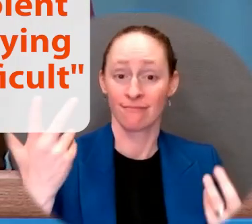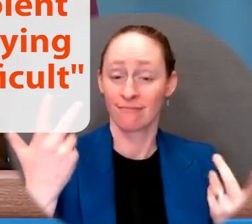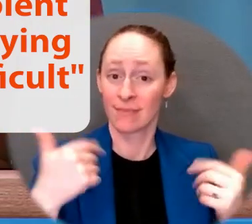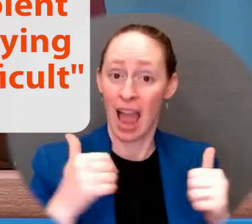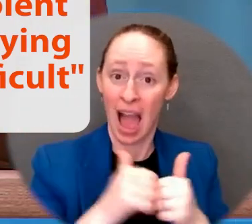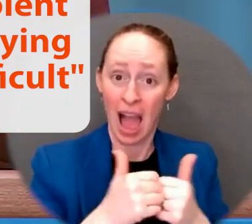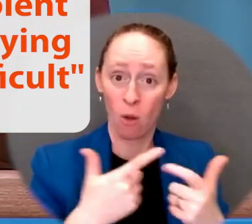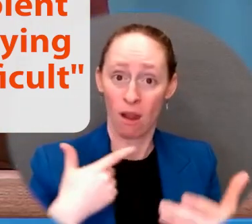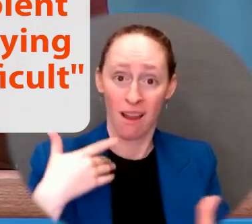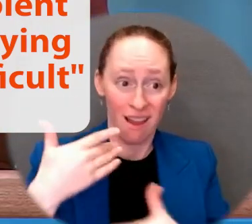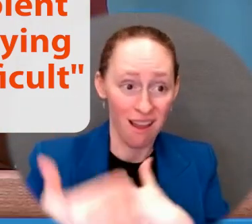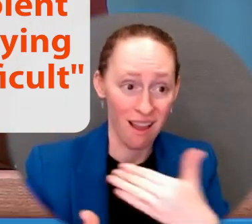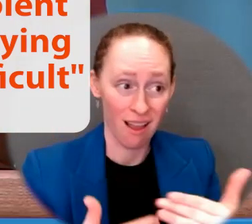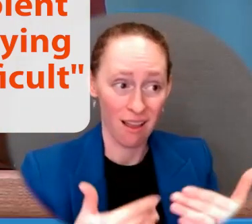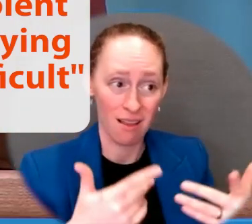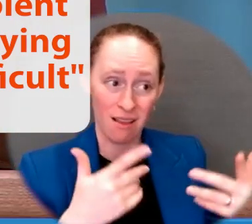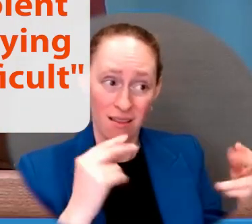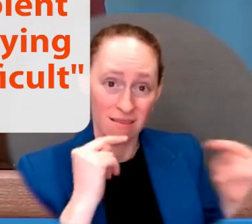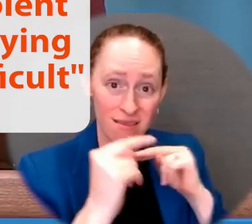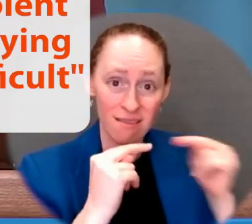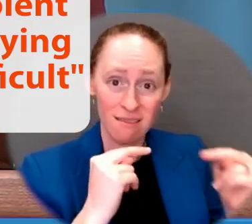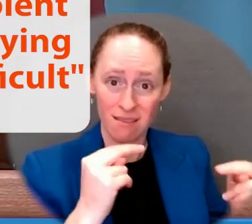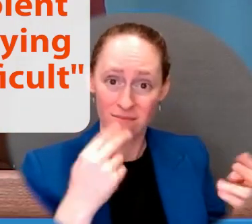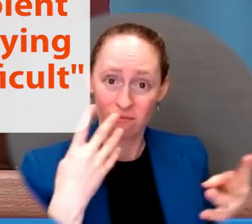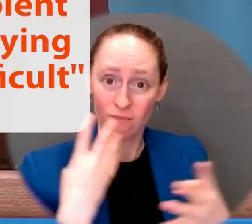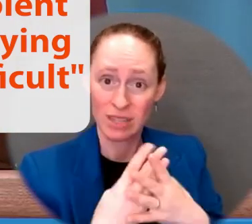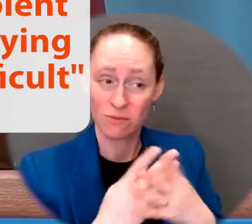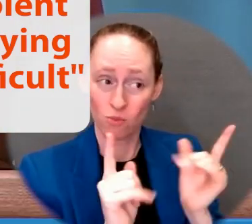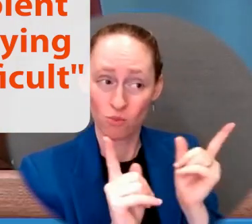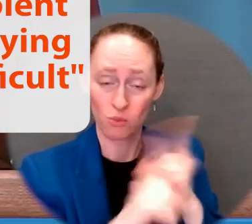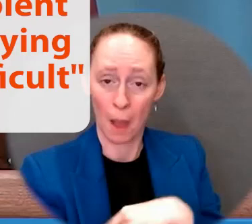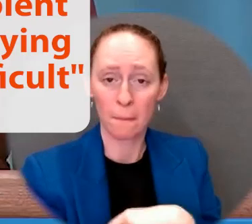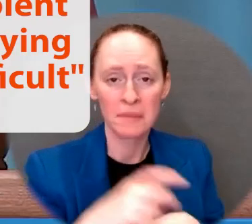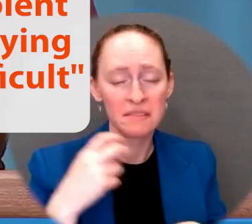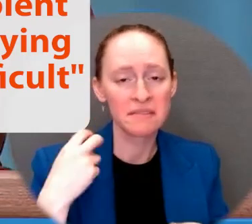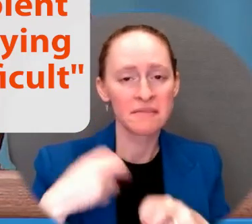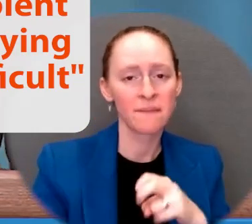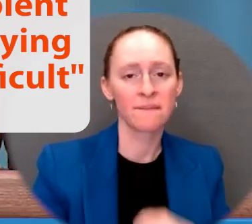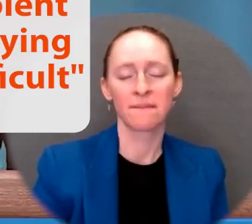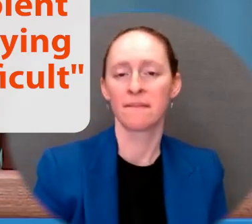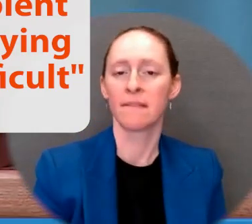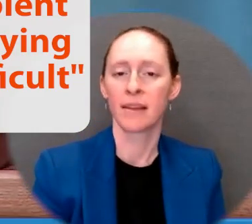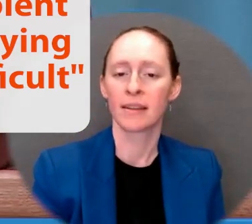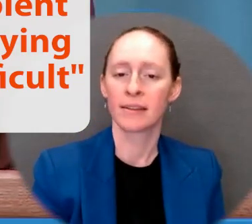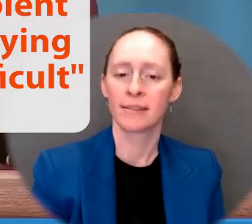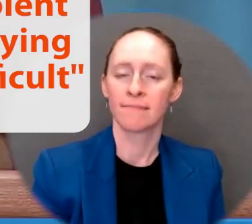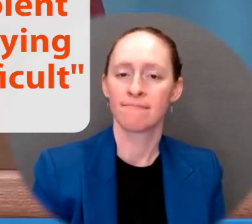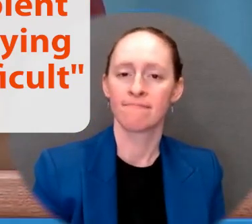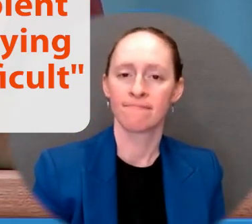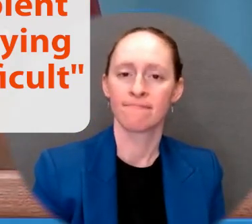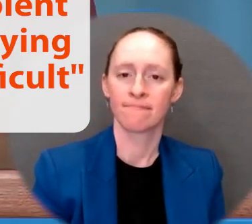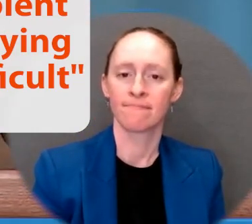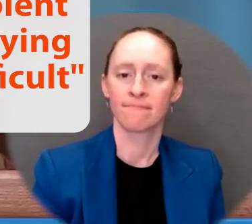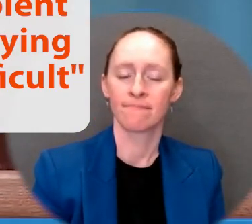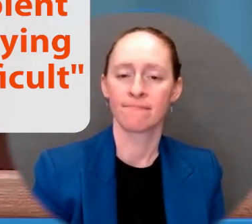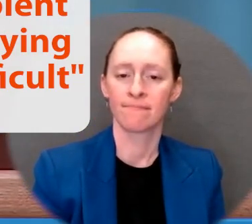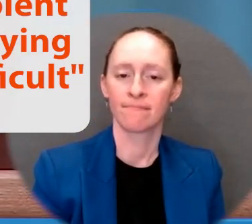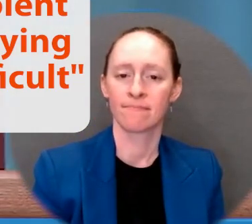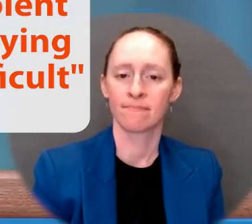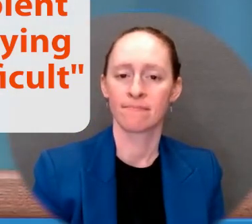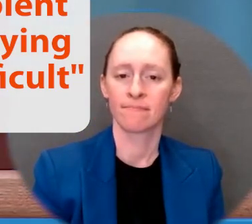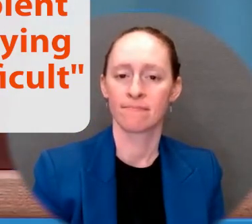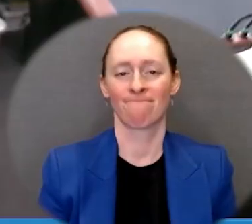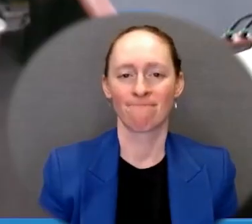must be paid to bring Americans home to their loved ones, and in part because of immediate results can feel unfair or arbitrary,